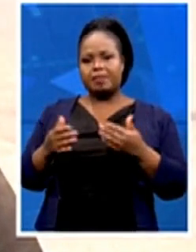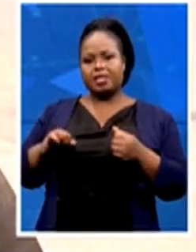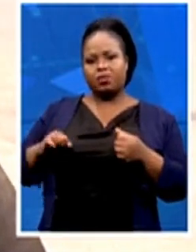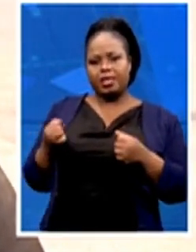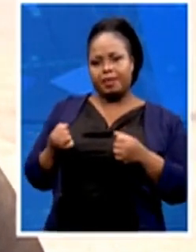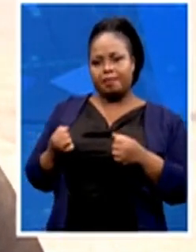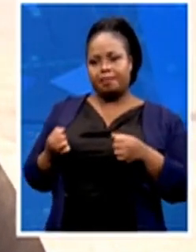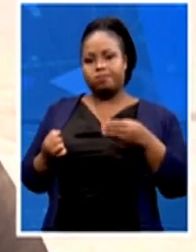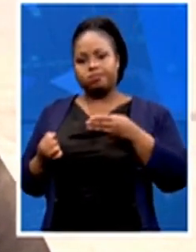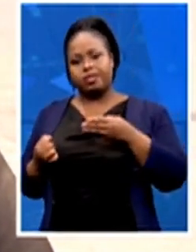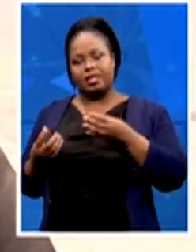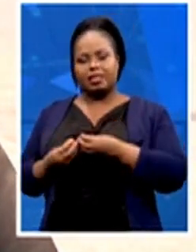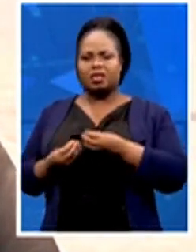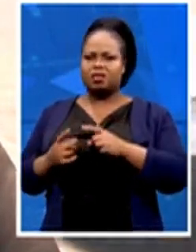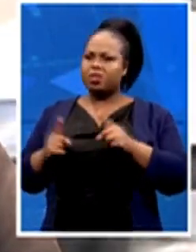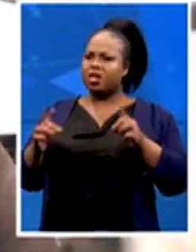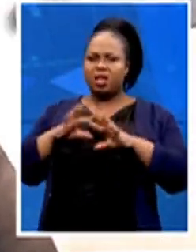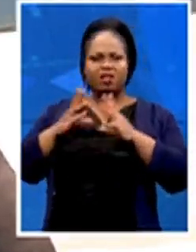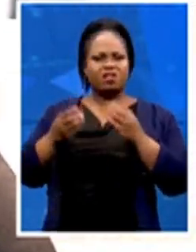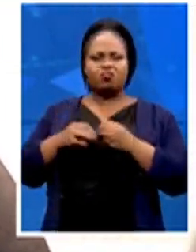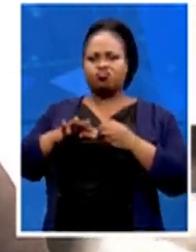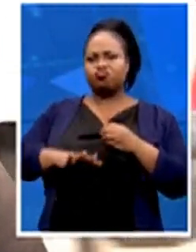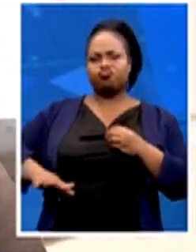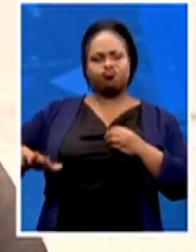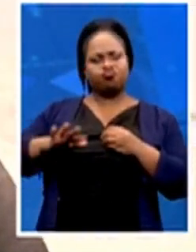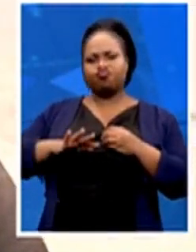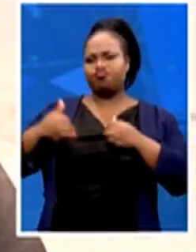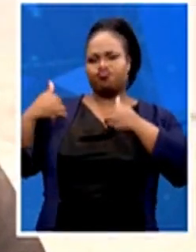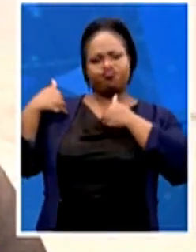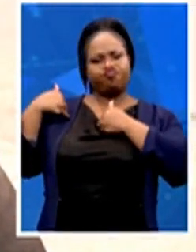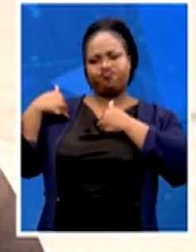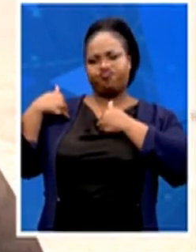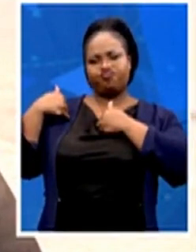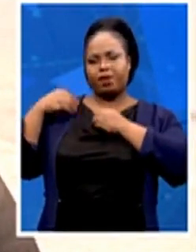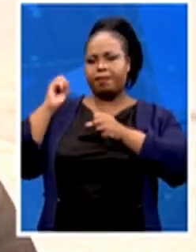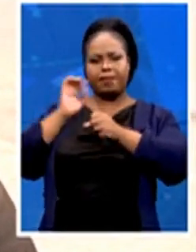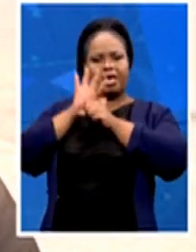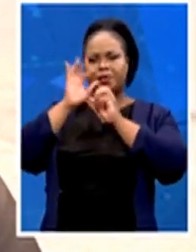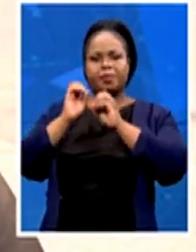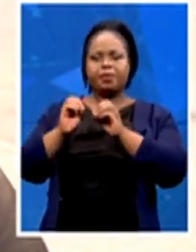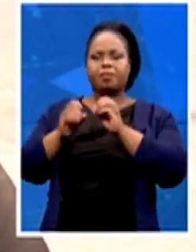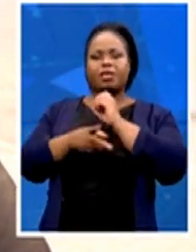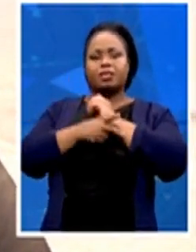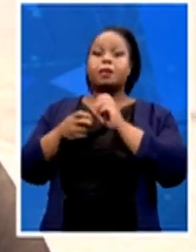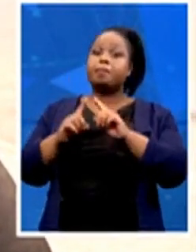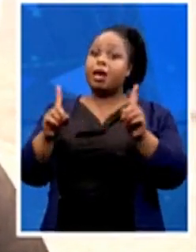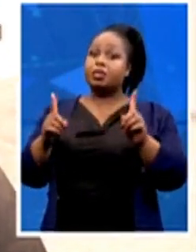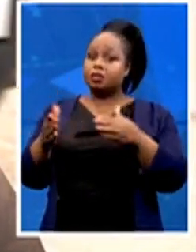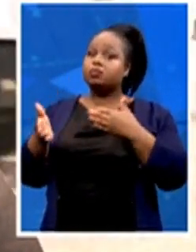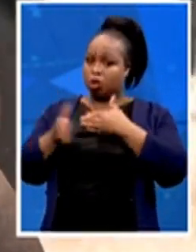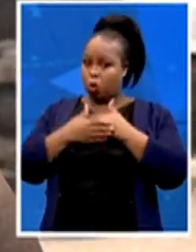those places have been unaffected. They remain closed, obviously, in the interest of safety and so